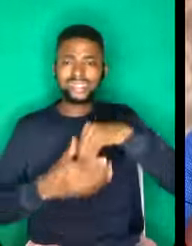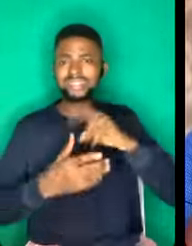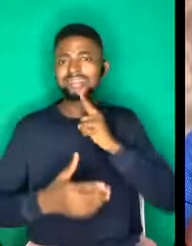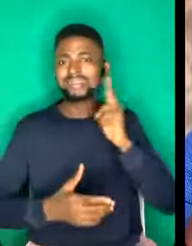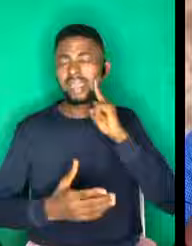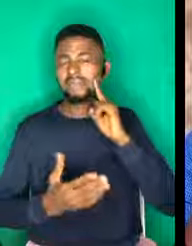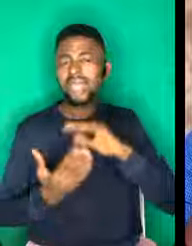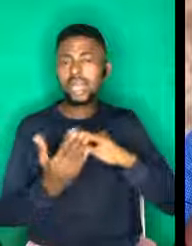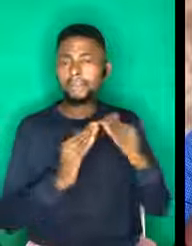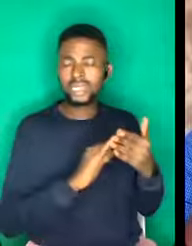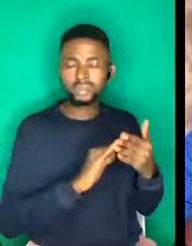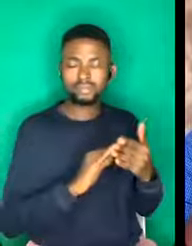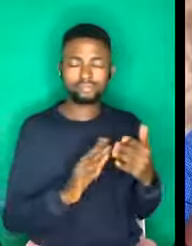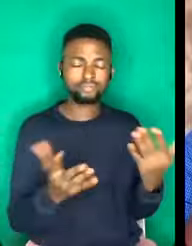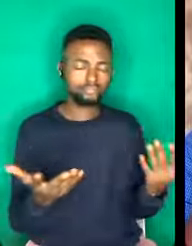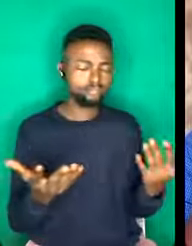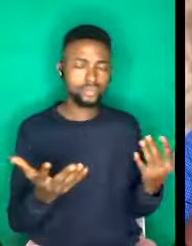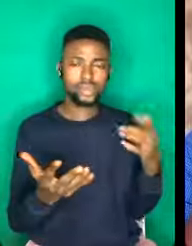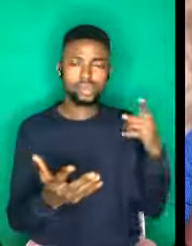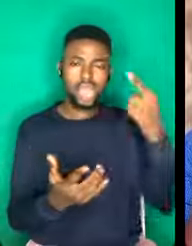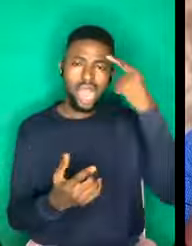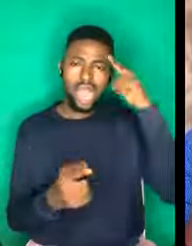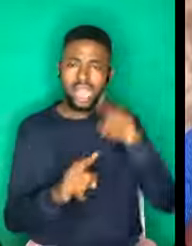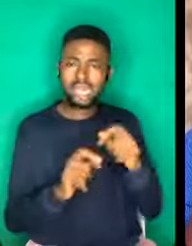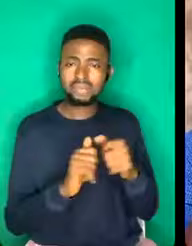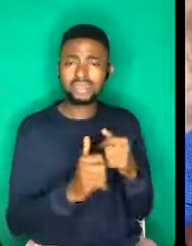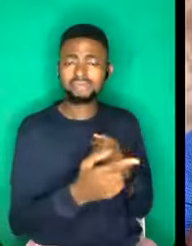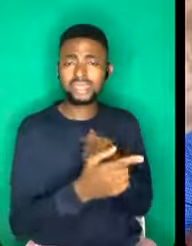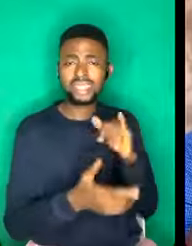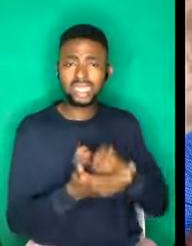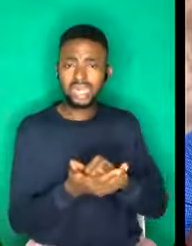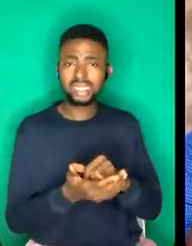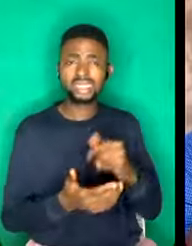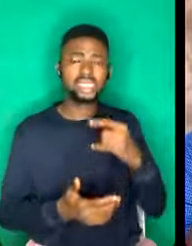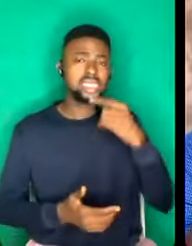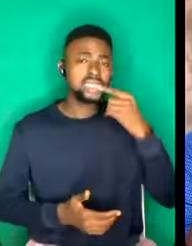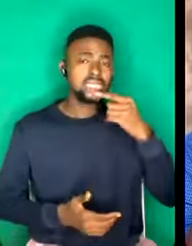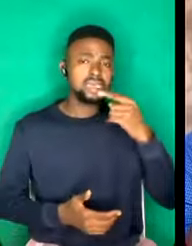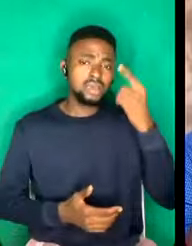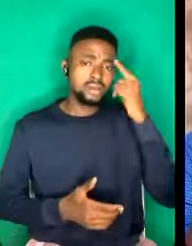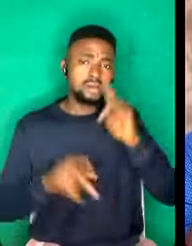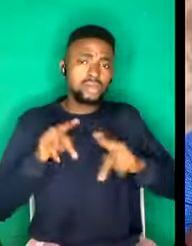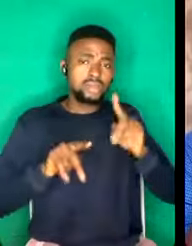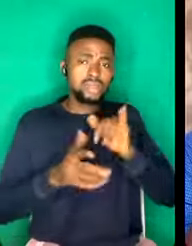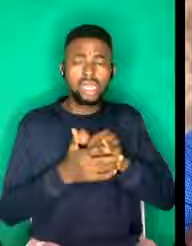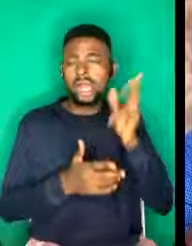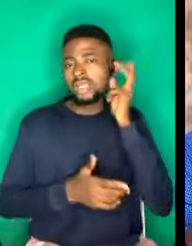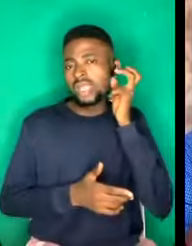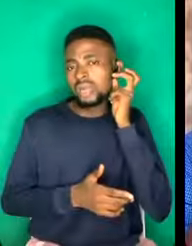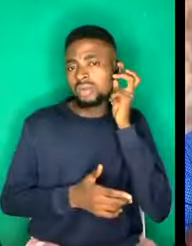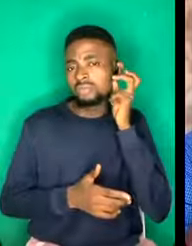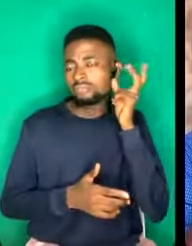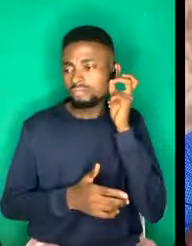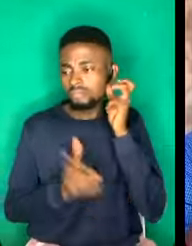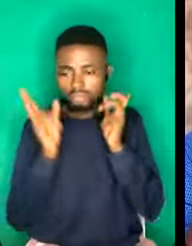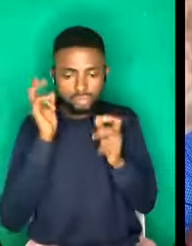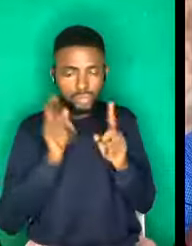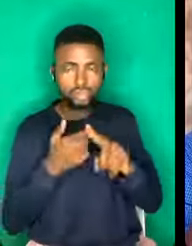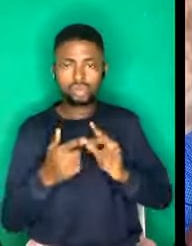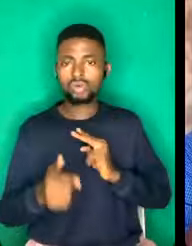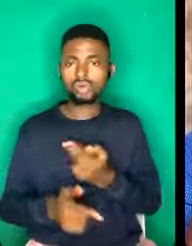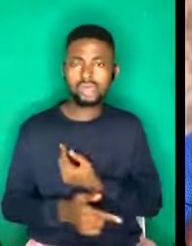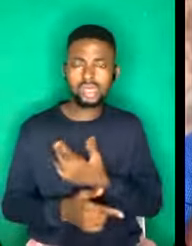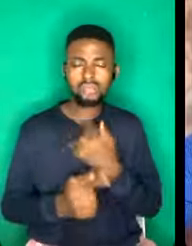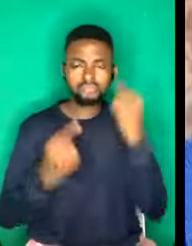agree with me that the hearing, so for people who are just listening to us and wondering some terminologies that